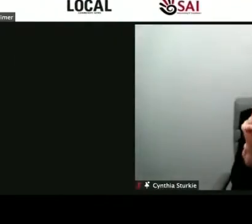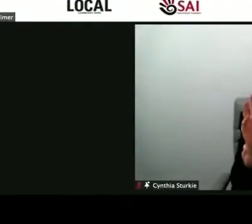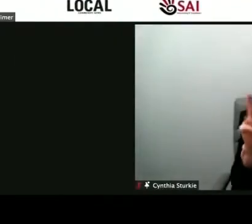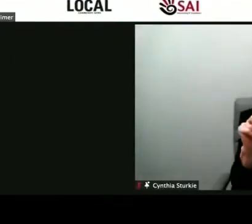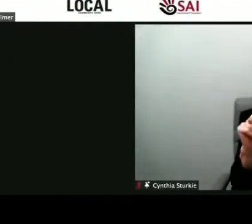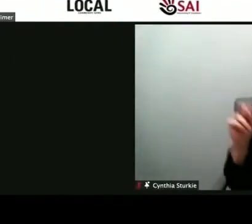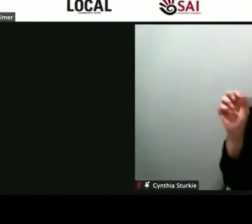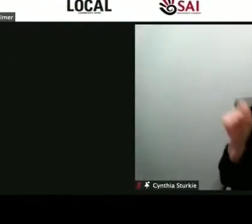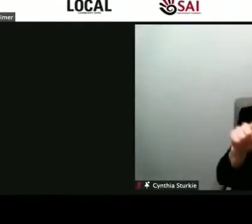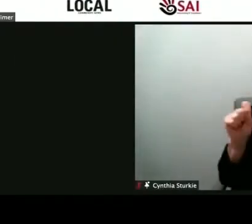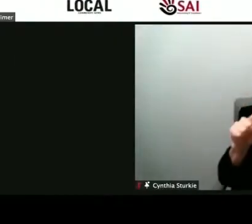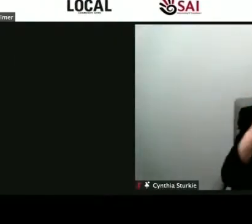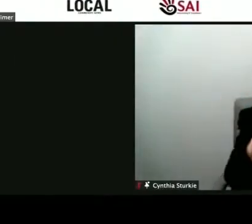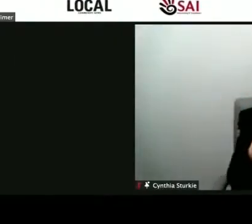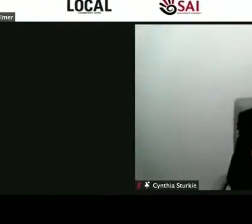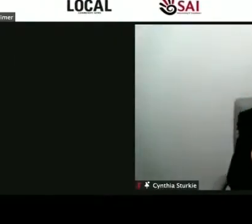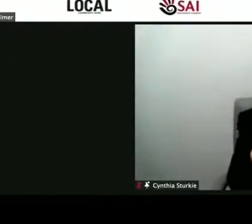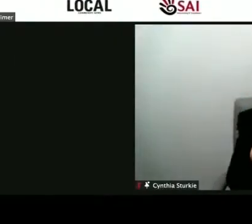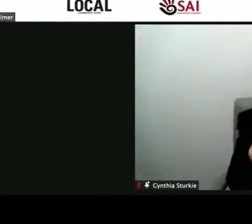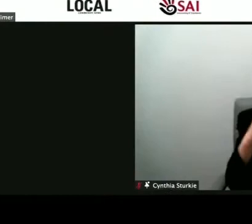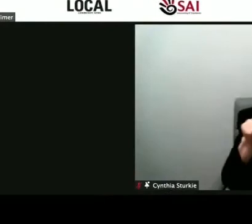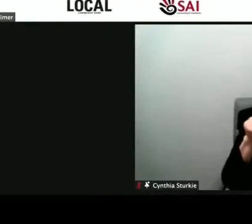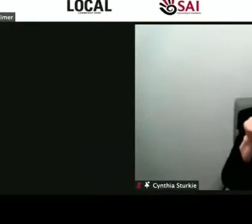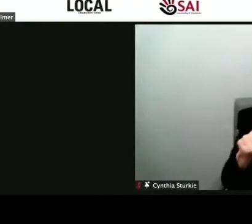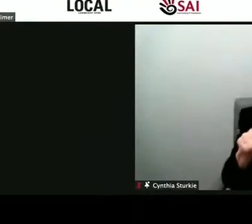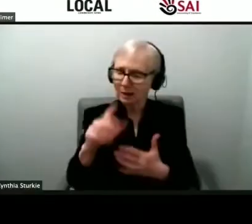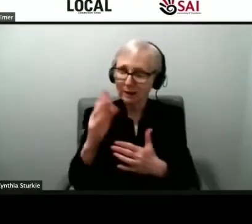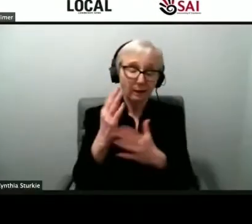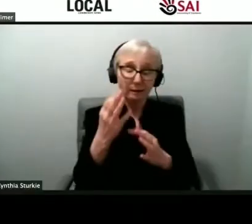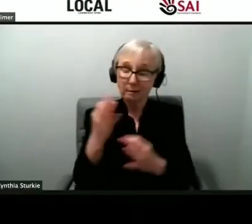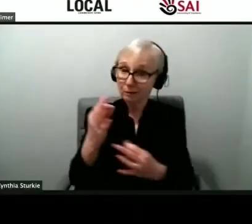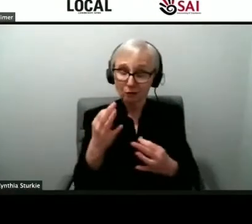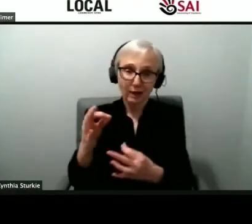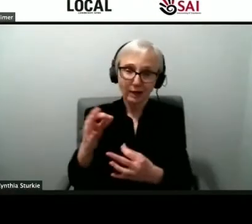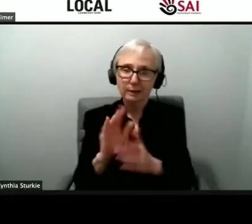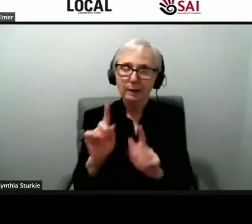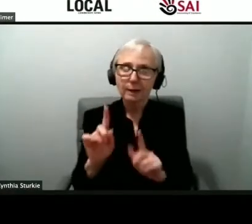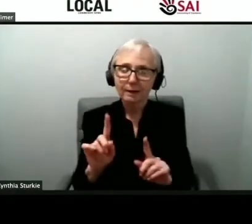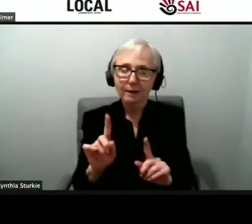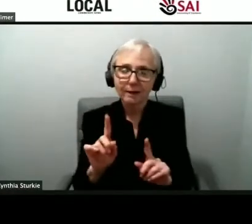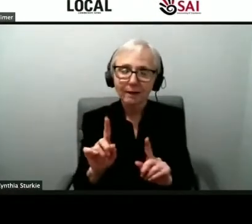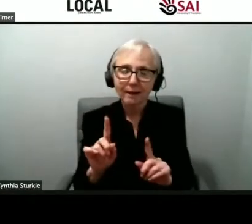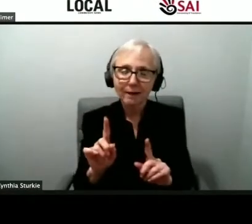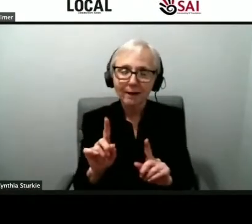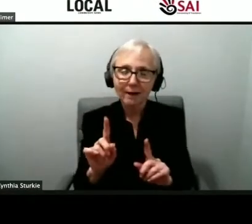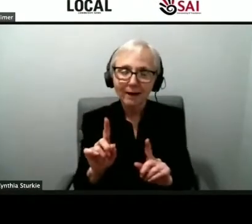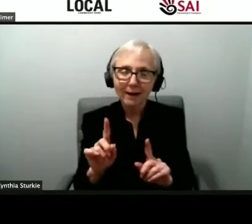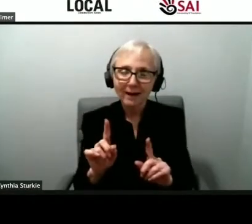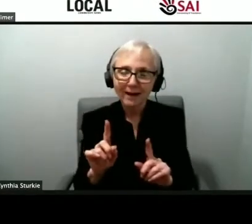And yes, can you repeat the question for me? Because I got distracted by a child. 1 second.